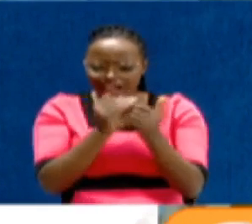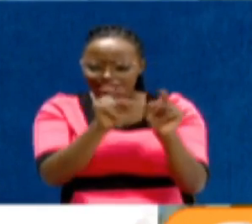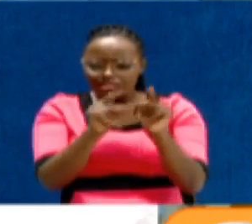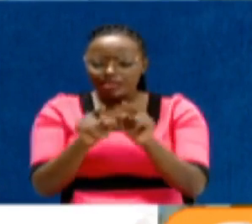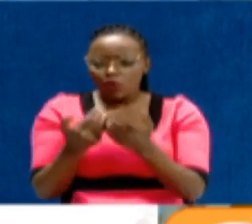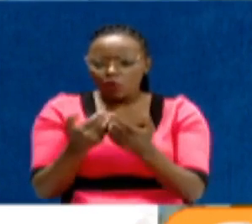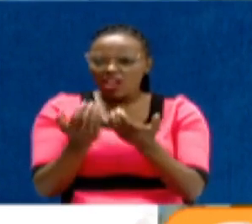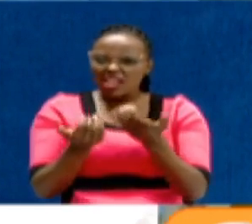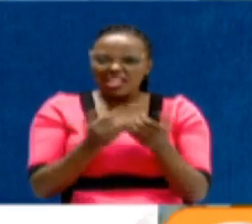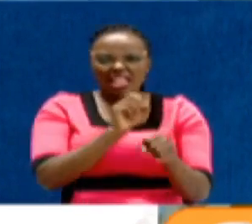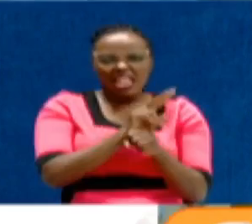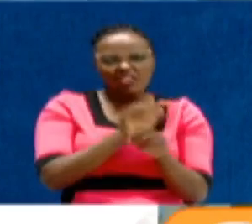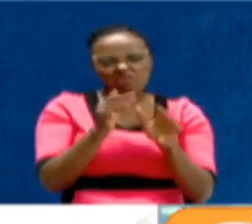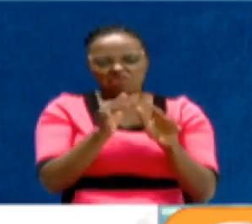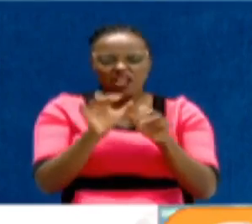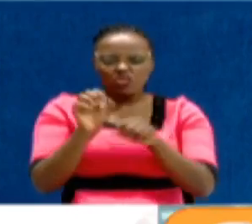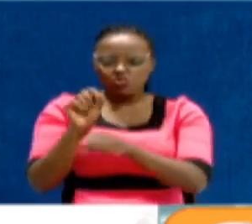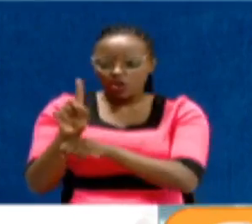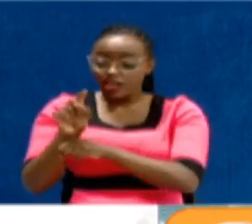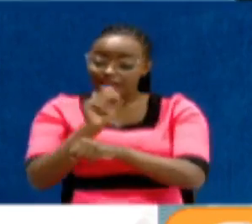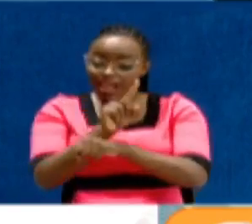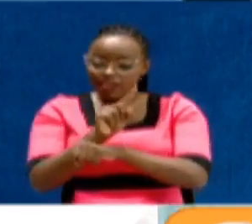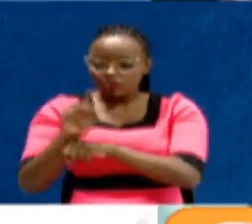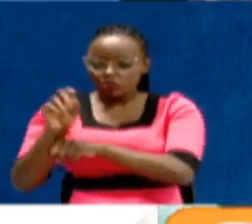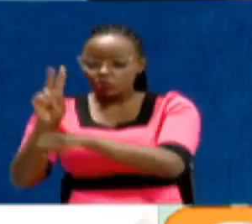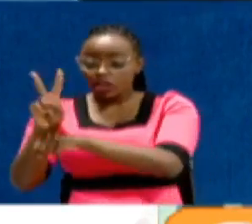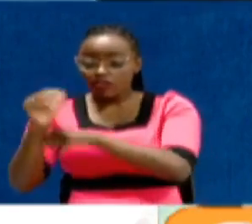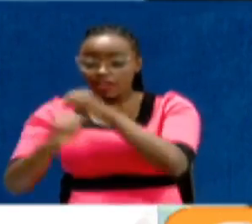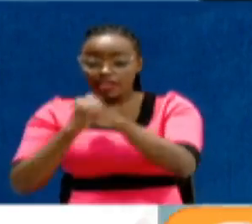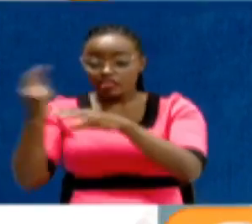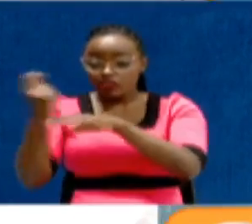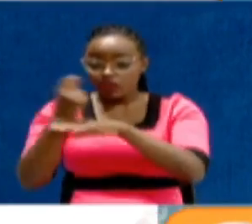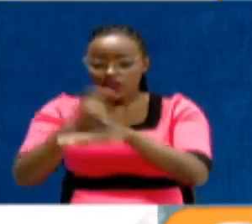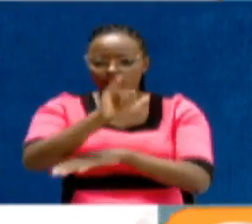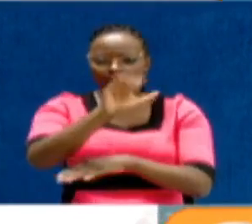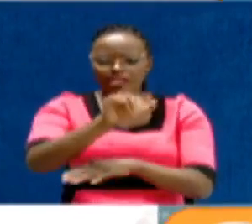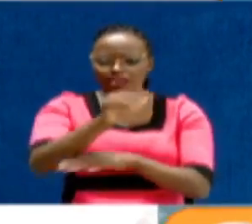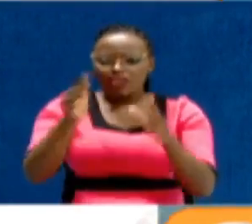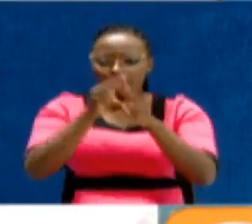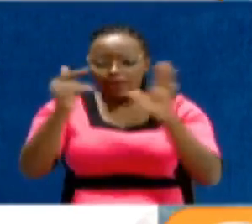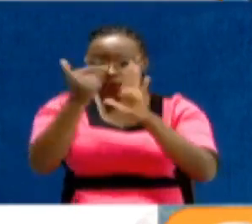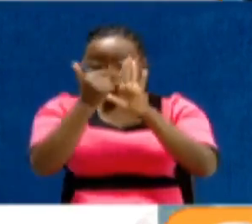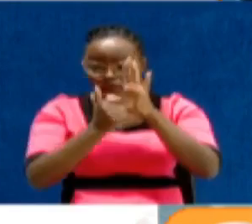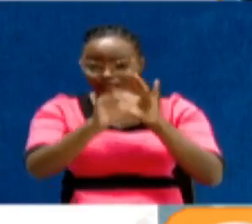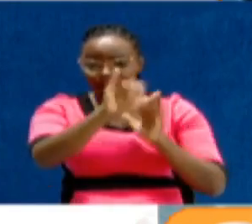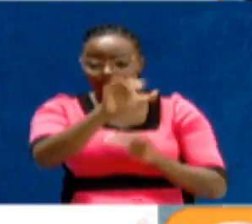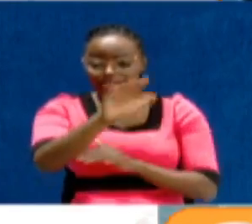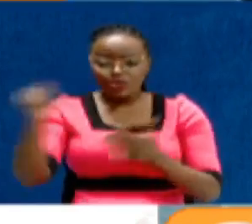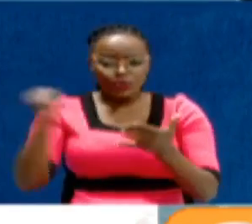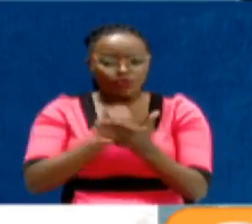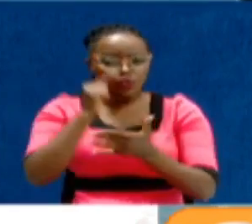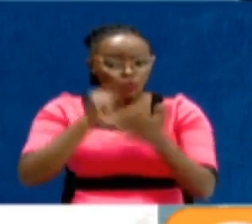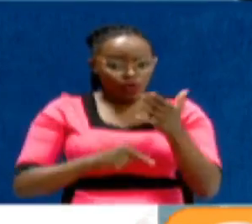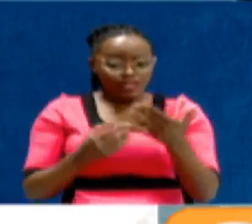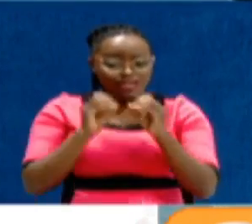talking about 11 to 12 years of training. And just when is one sent to the ICU? The main indication for ICU admission is